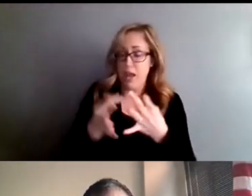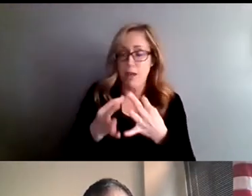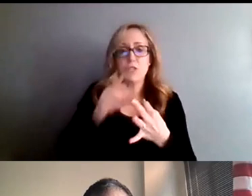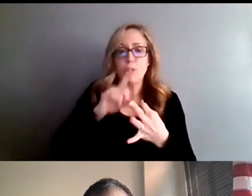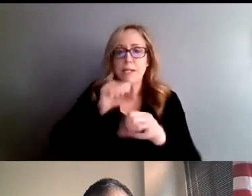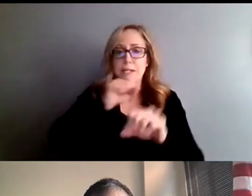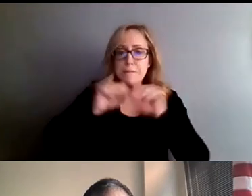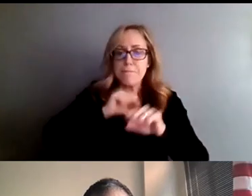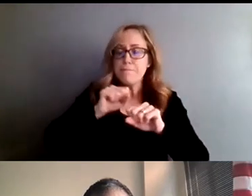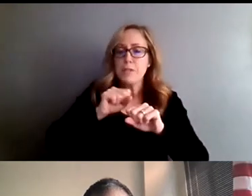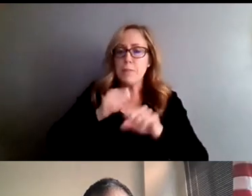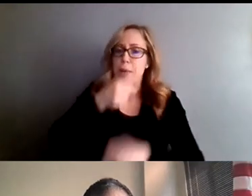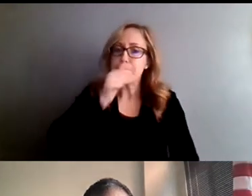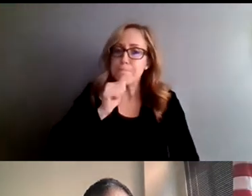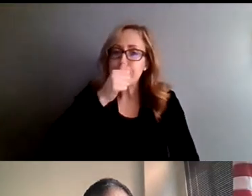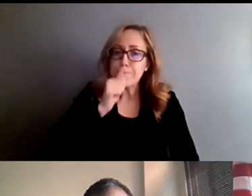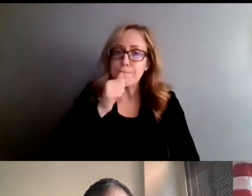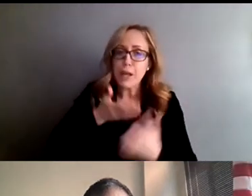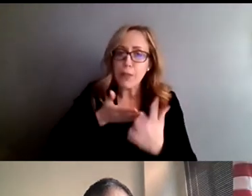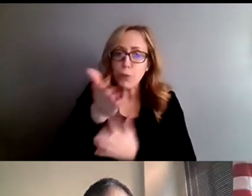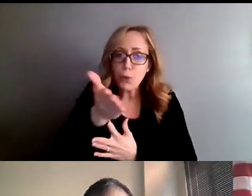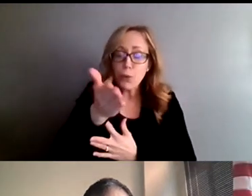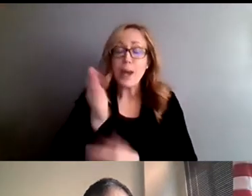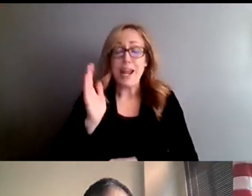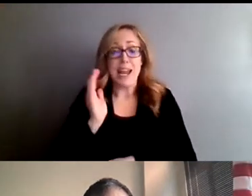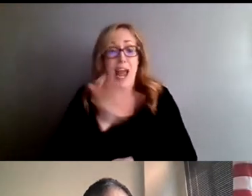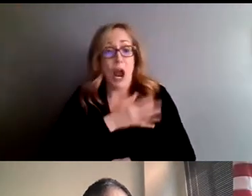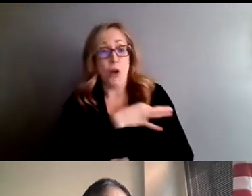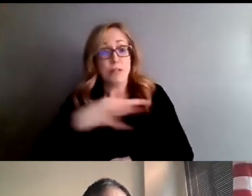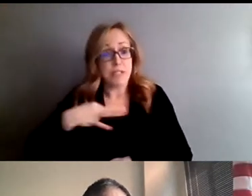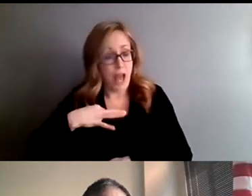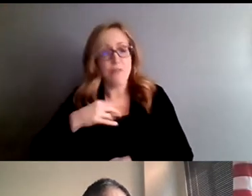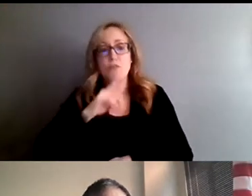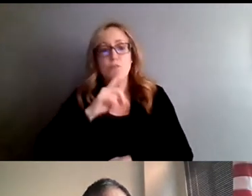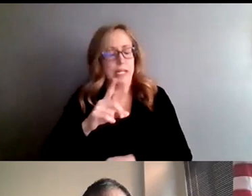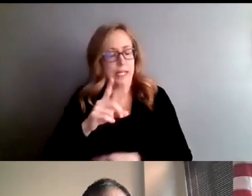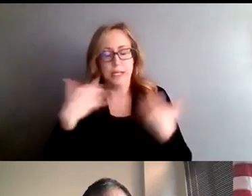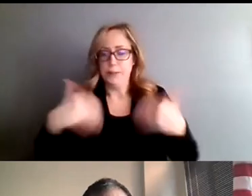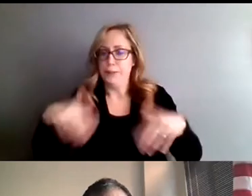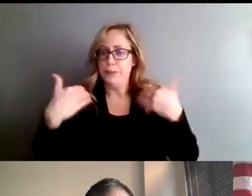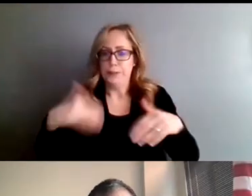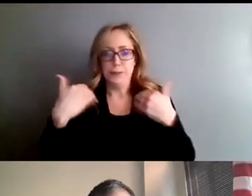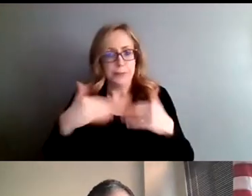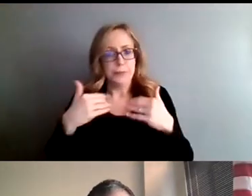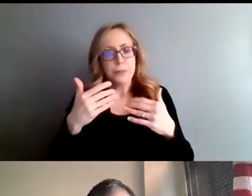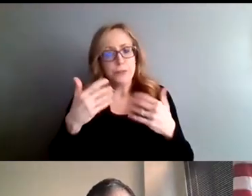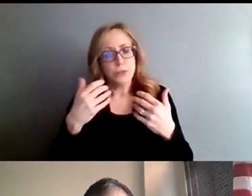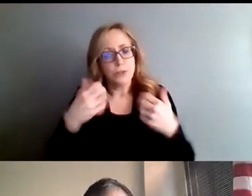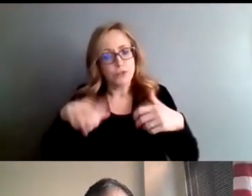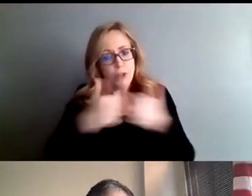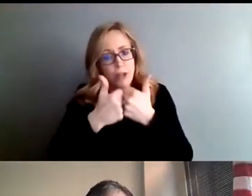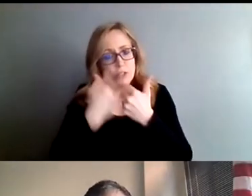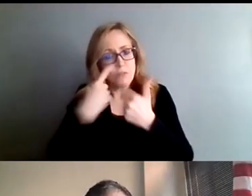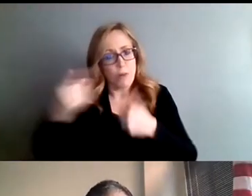families anywhere else. Our staff has risen to the occasion unlike any staff anywhere else, and together we've really